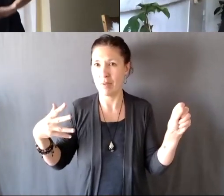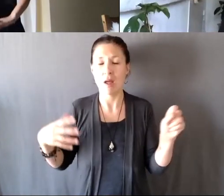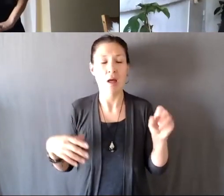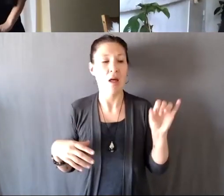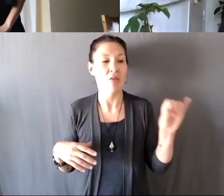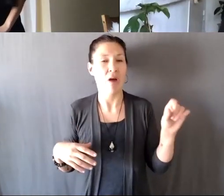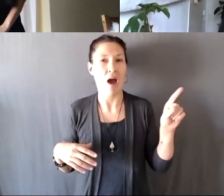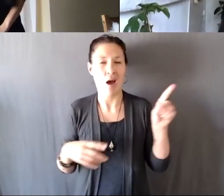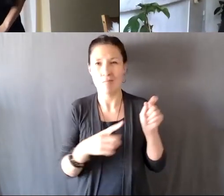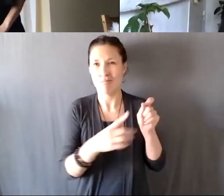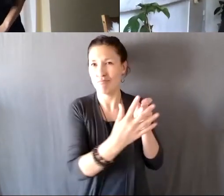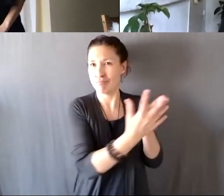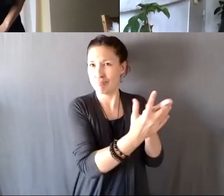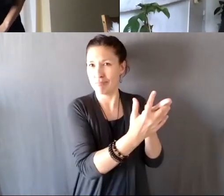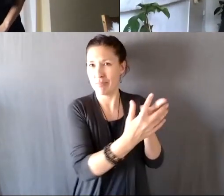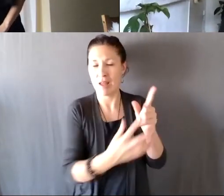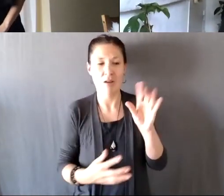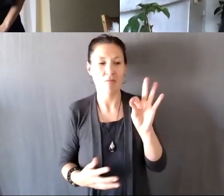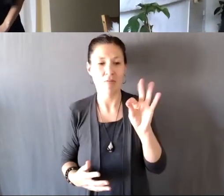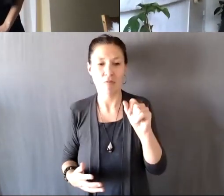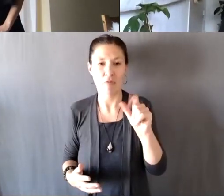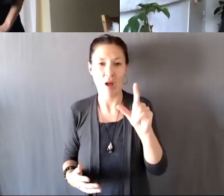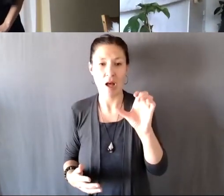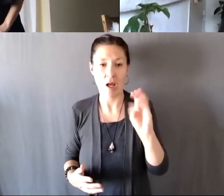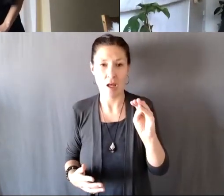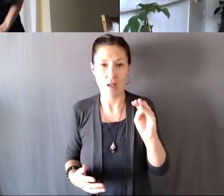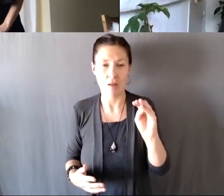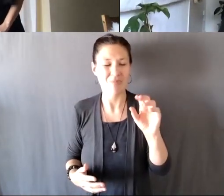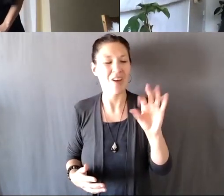we massage the lung meridian